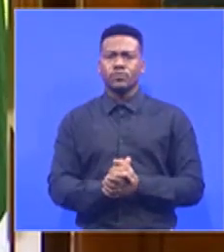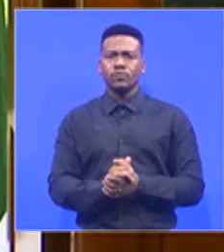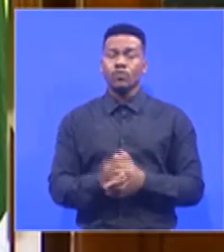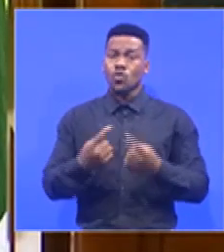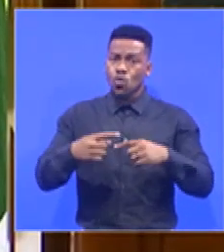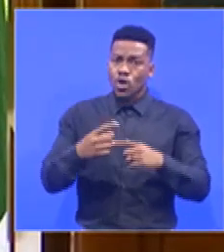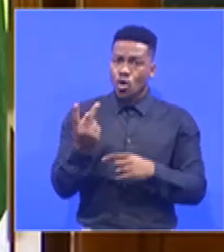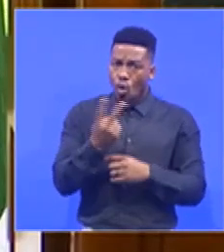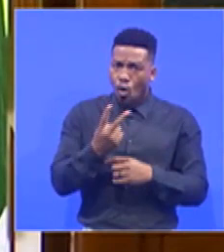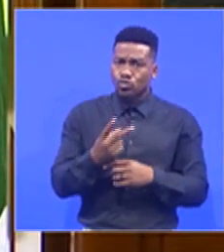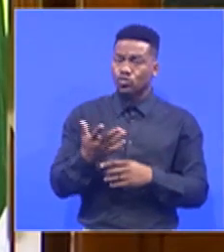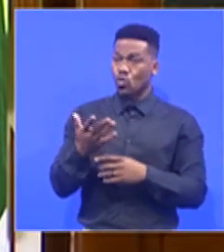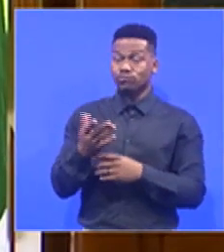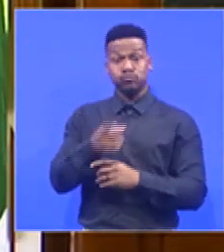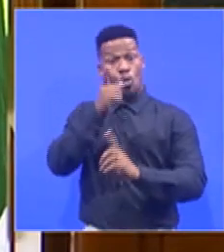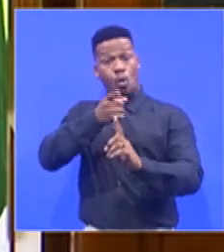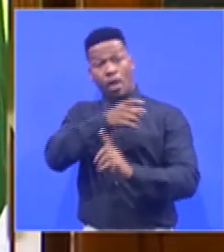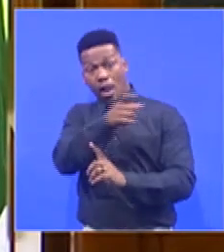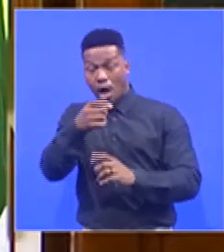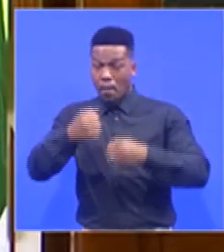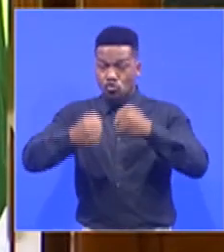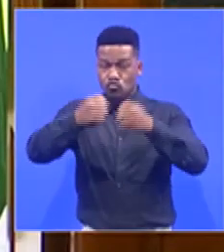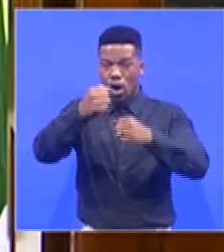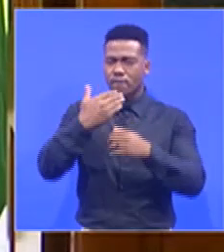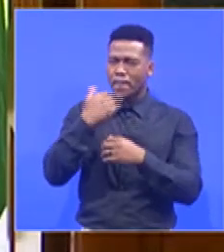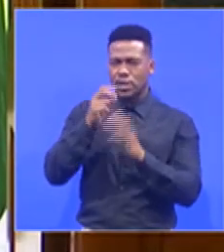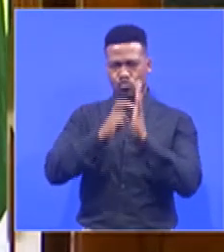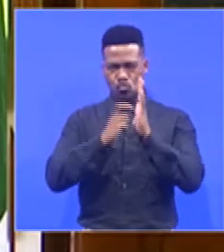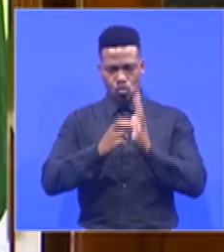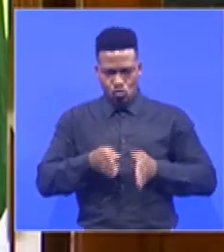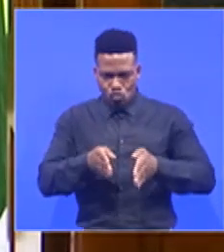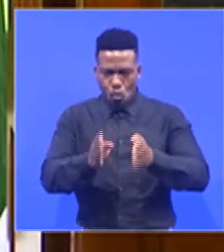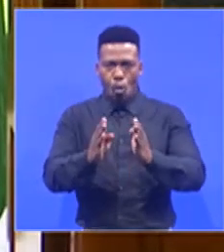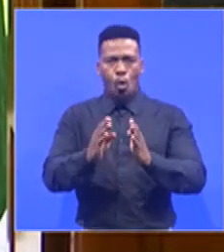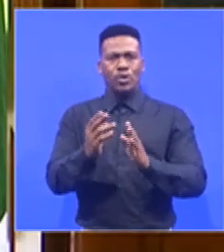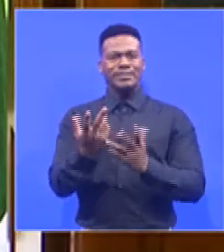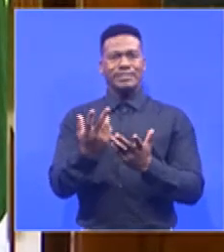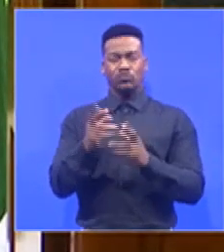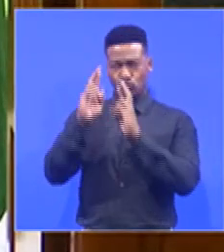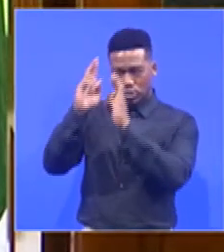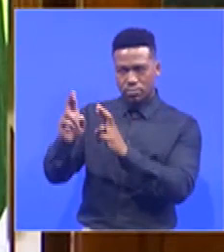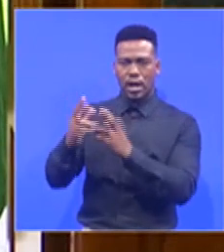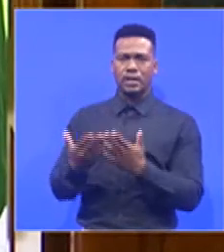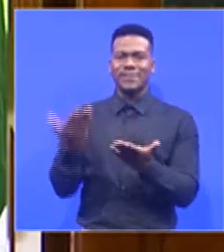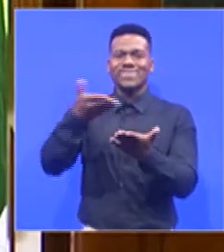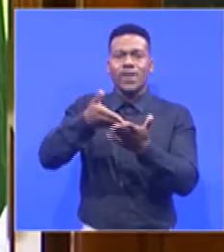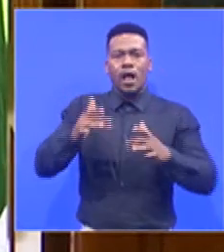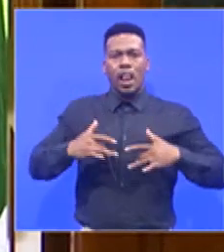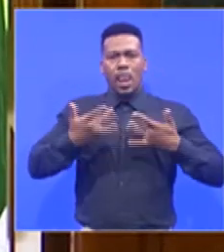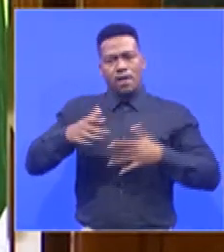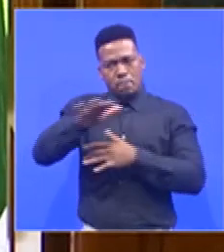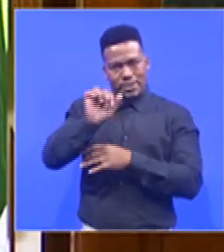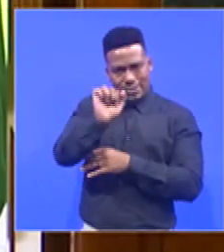further urge motorists to adhere to the rules of the road, to arrive alive to their